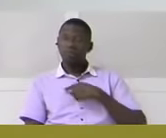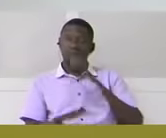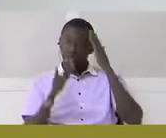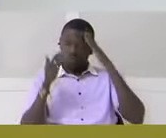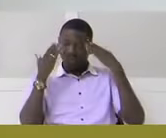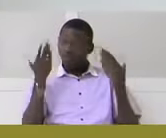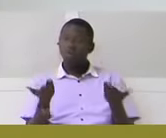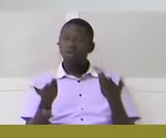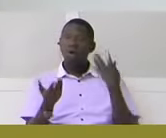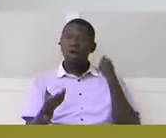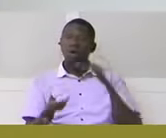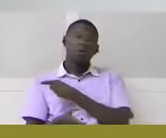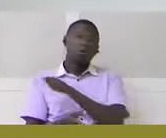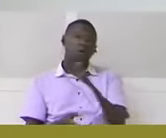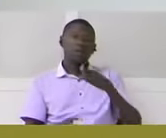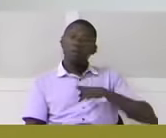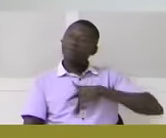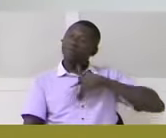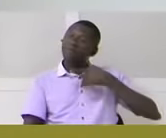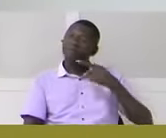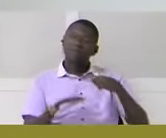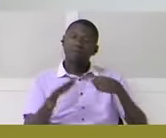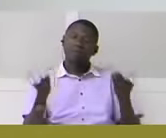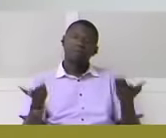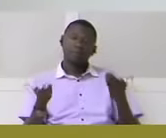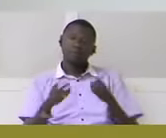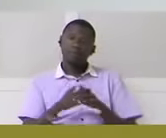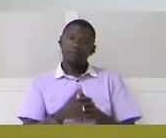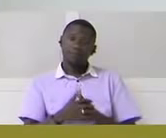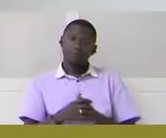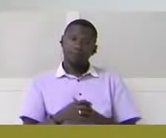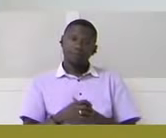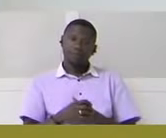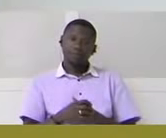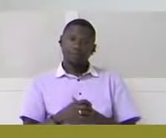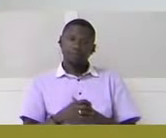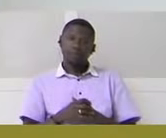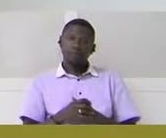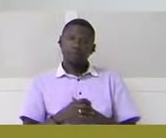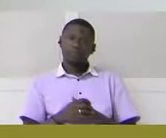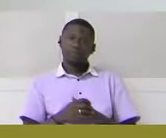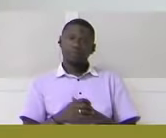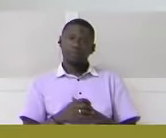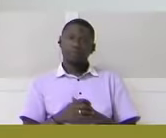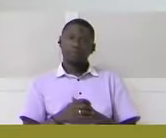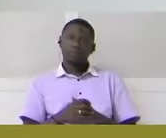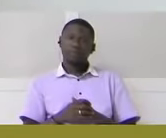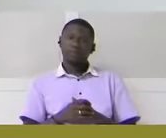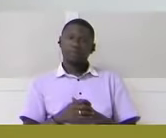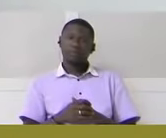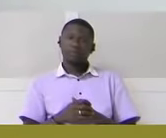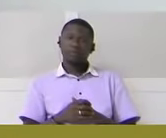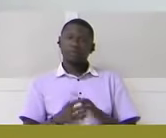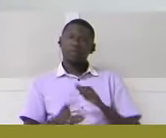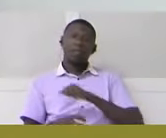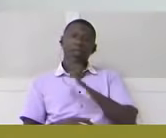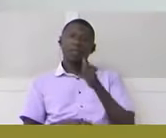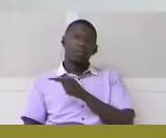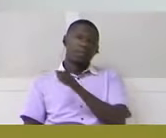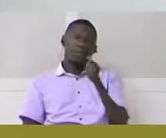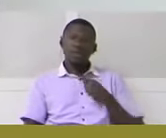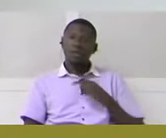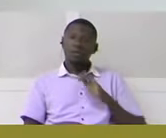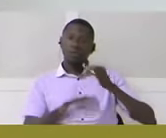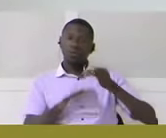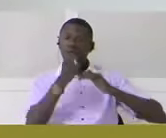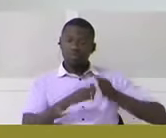feel ninga etra wol fon man na pour dunya ye moy woron dal fam mota lon no la mo kule be son do mol kono and their husbands died for